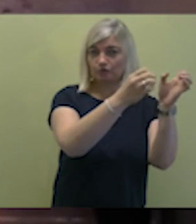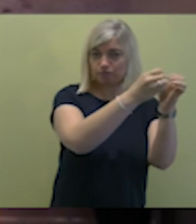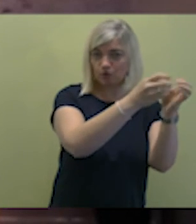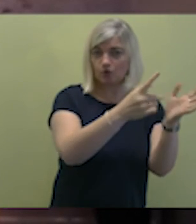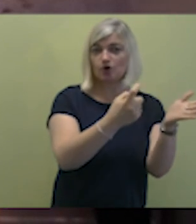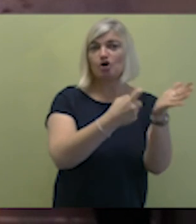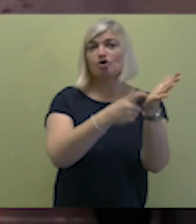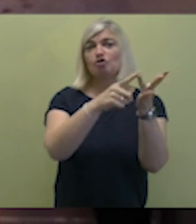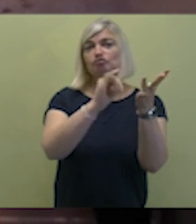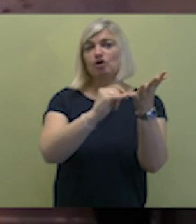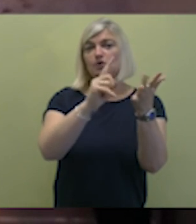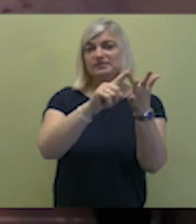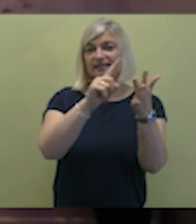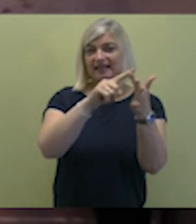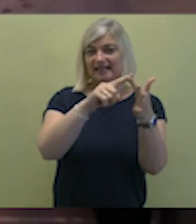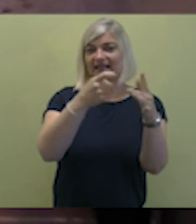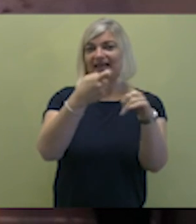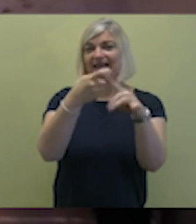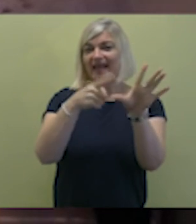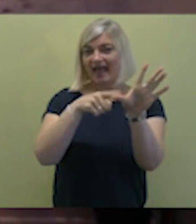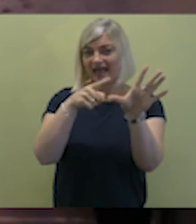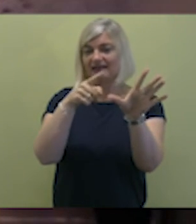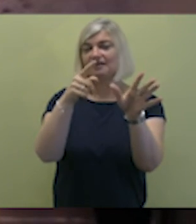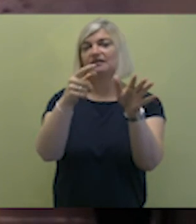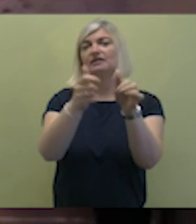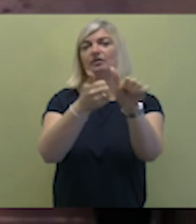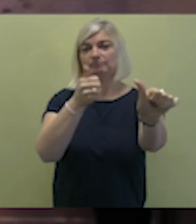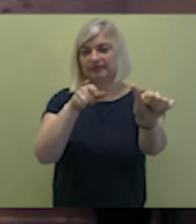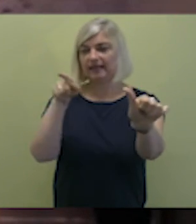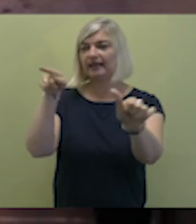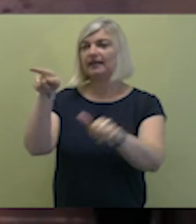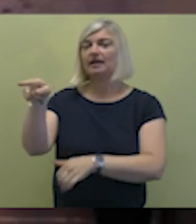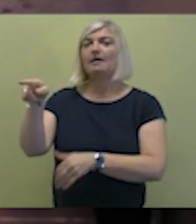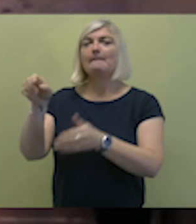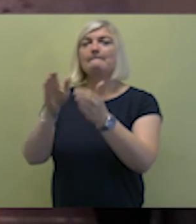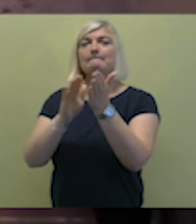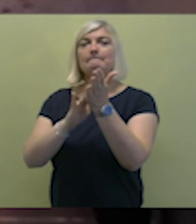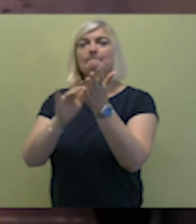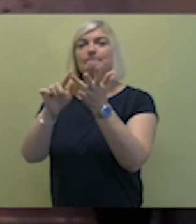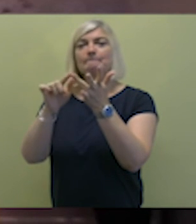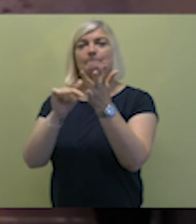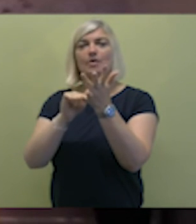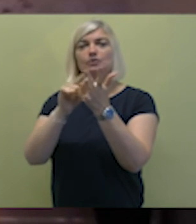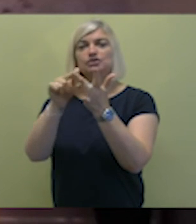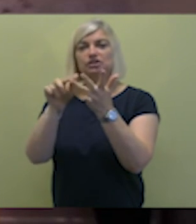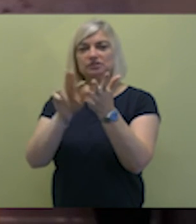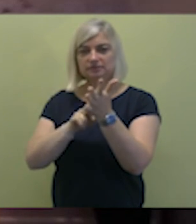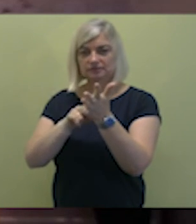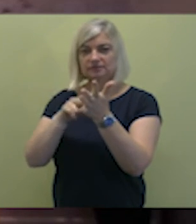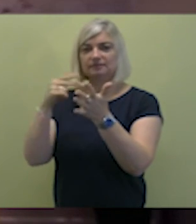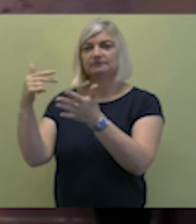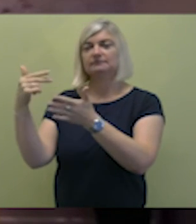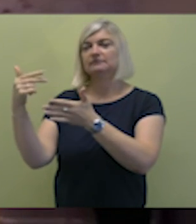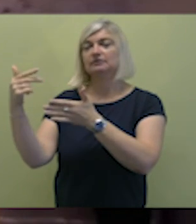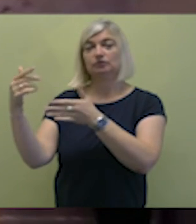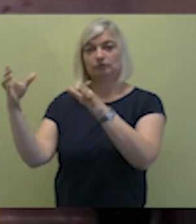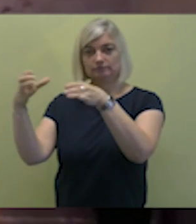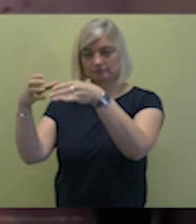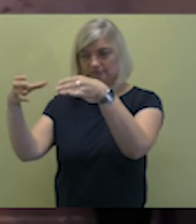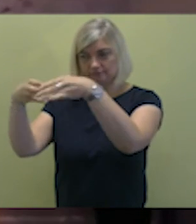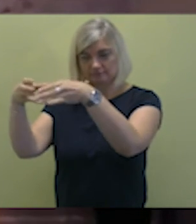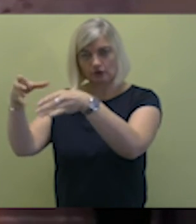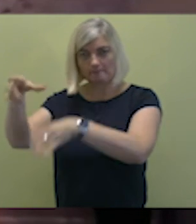Bournes, Rosie Kay, Motion House, companies like that, we often get a chance to have them in college to do masterclasses for